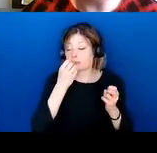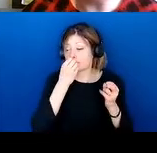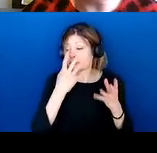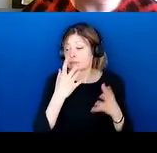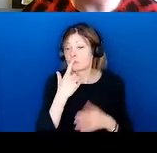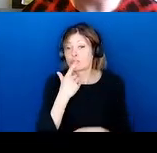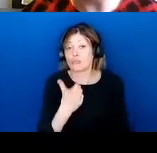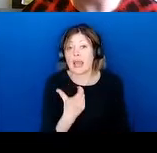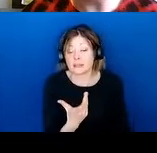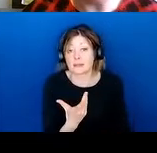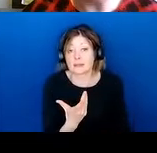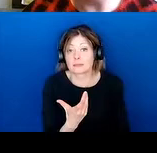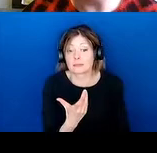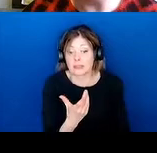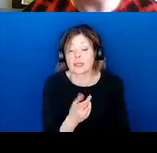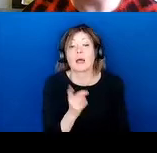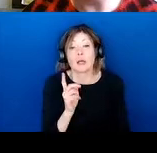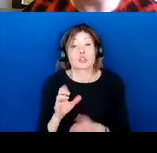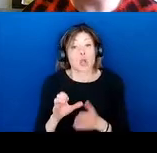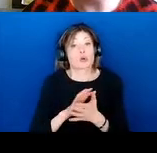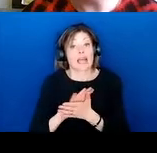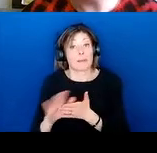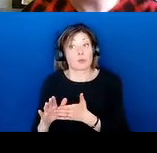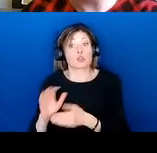another original Hamilton tree.